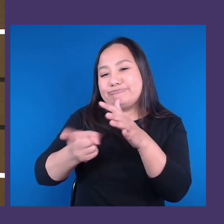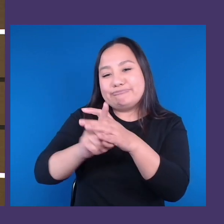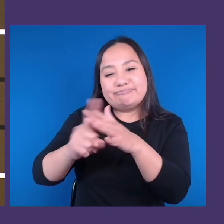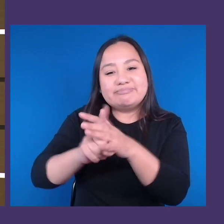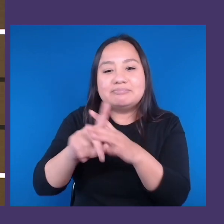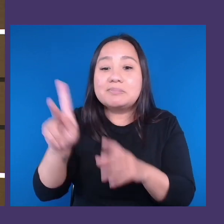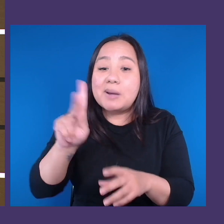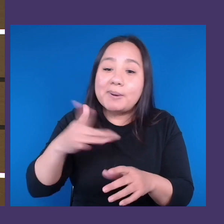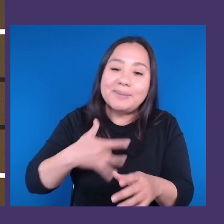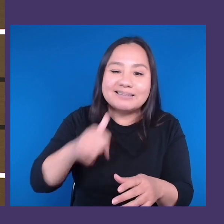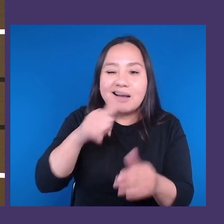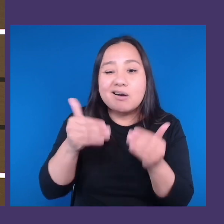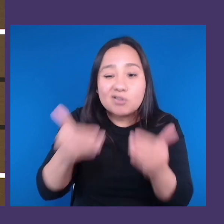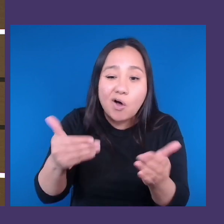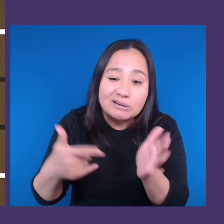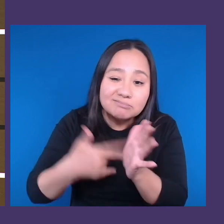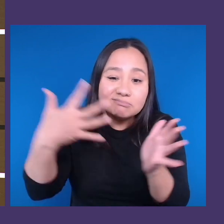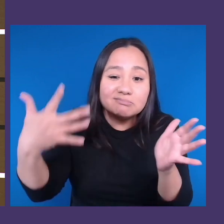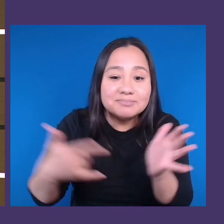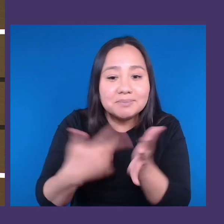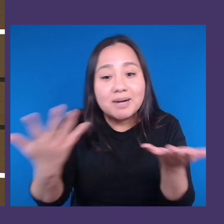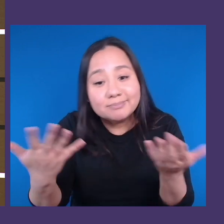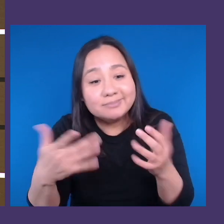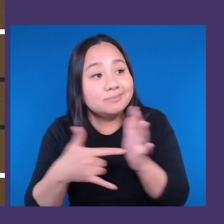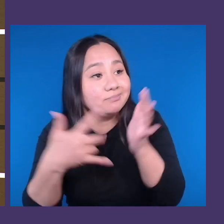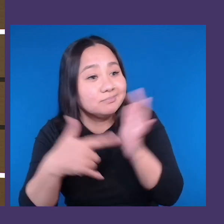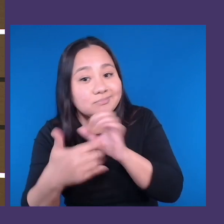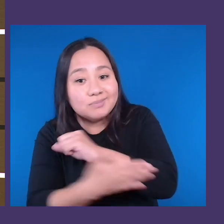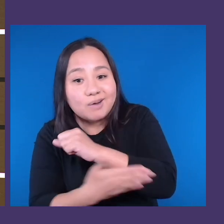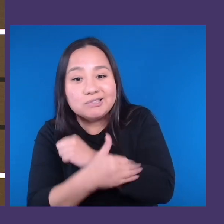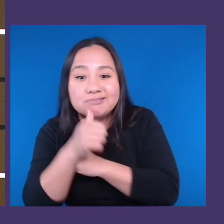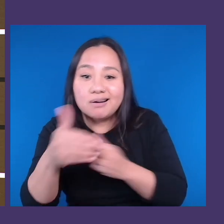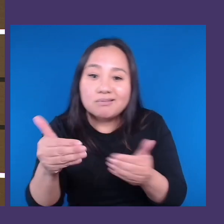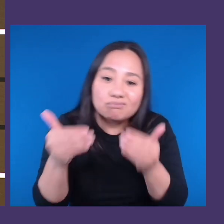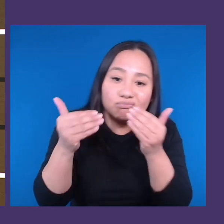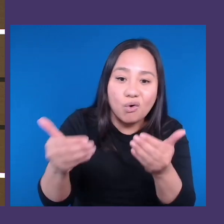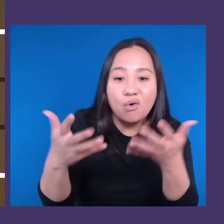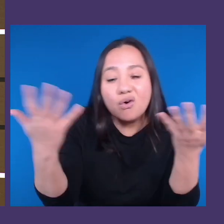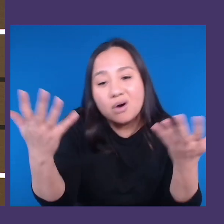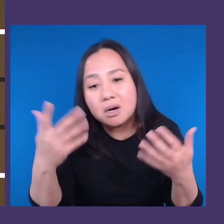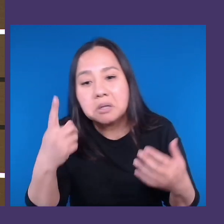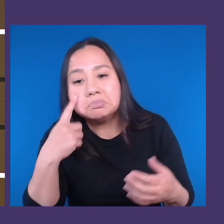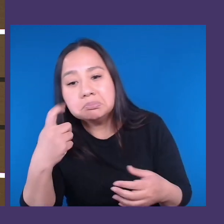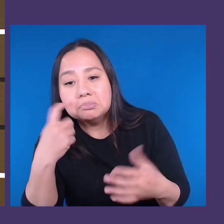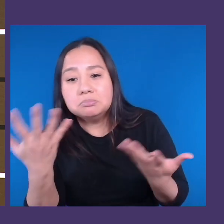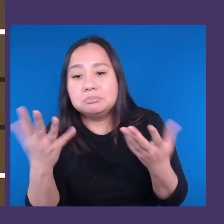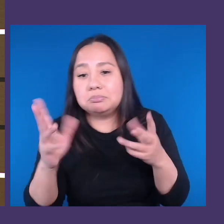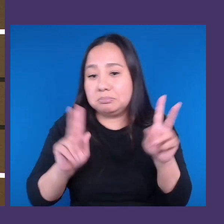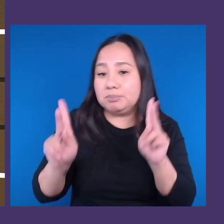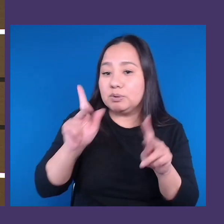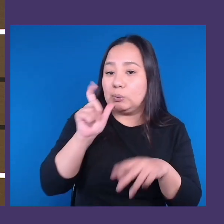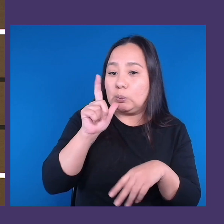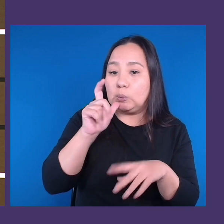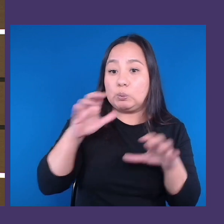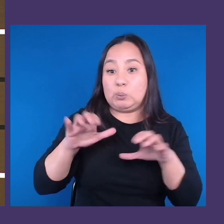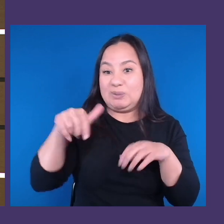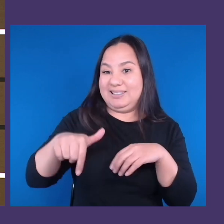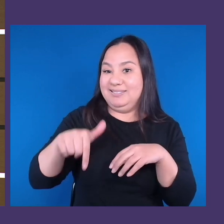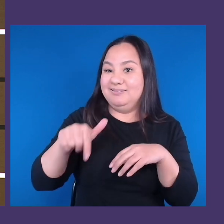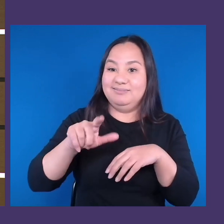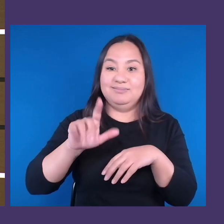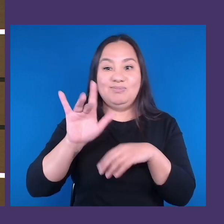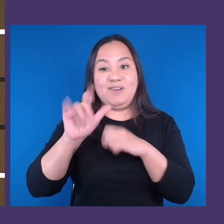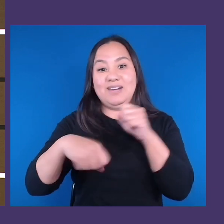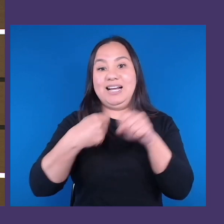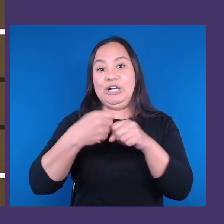Sometimes countries don't get along. I suspect the people who are doing this 25 years from now, we're still going to have a lot of